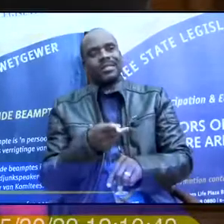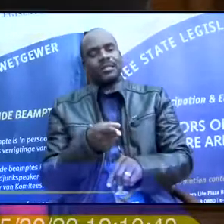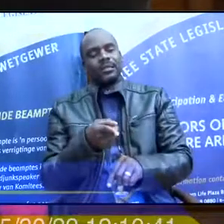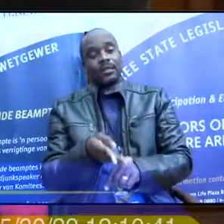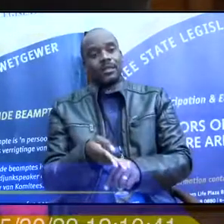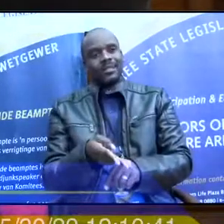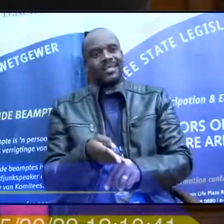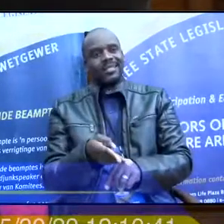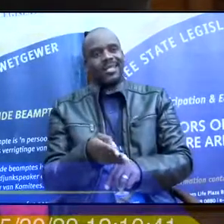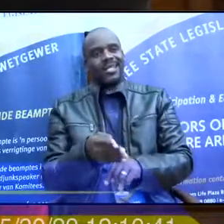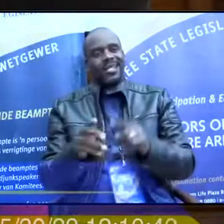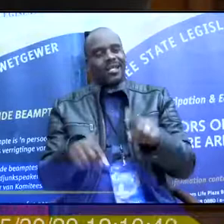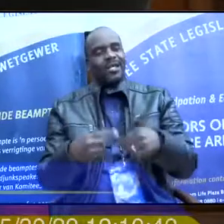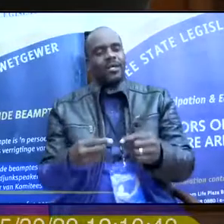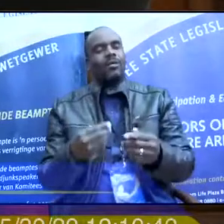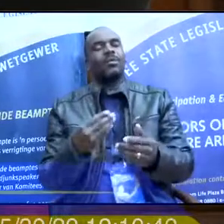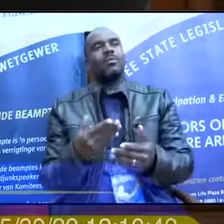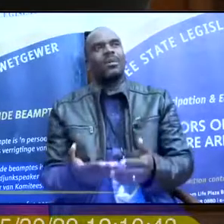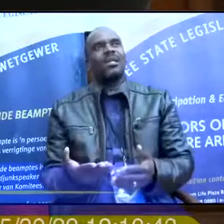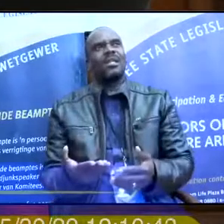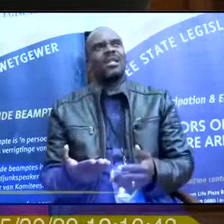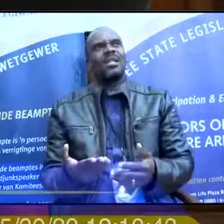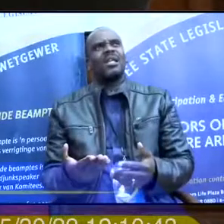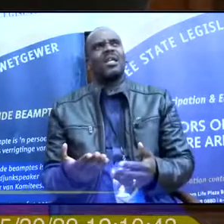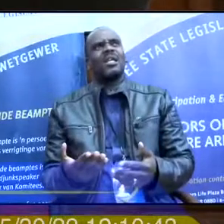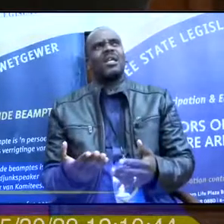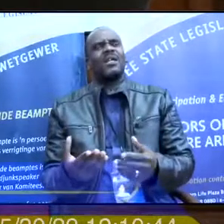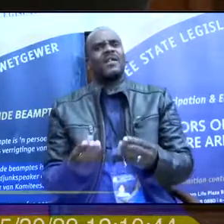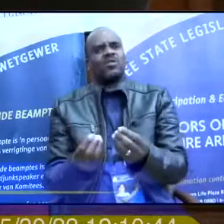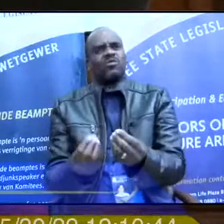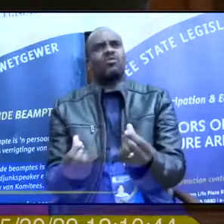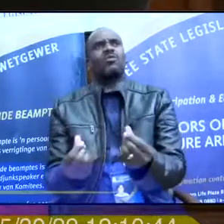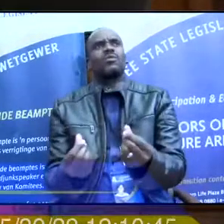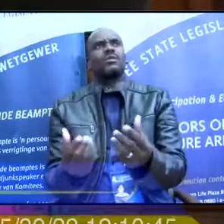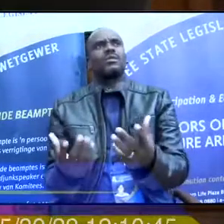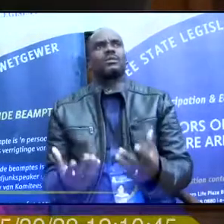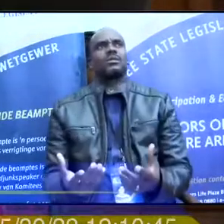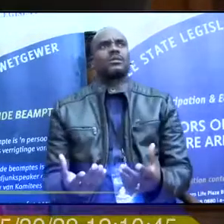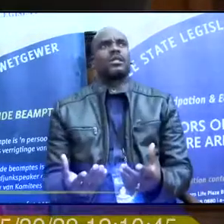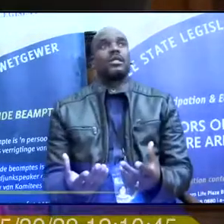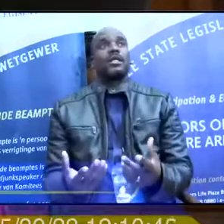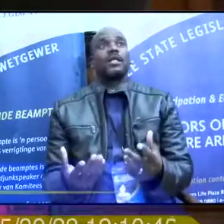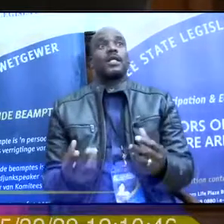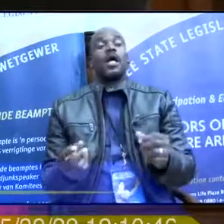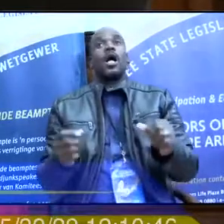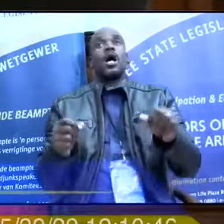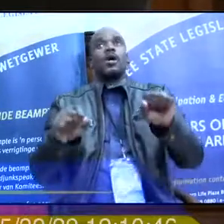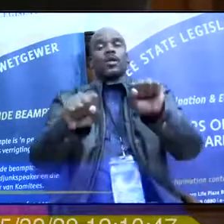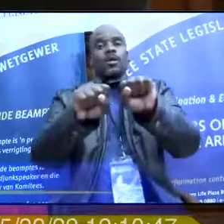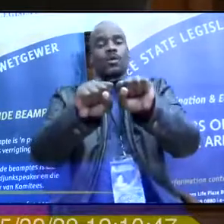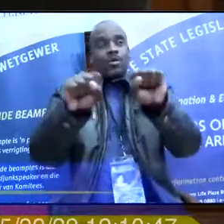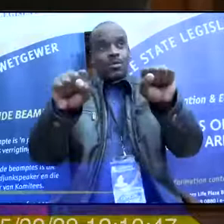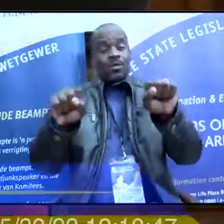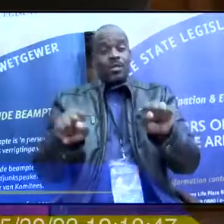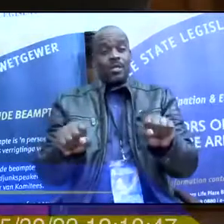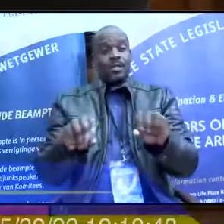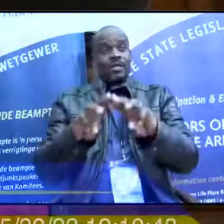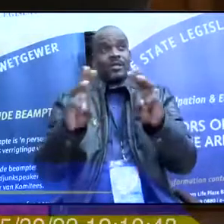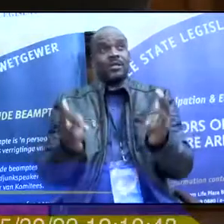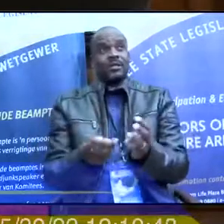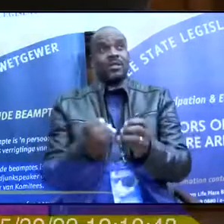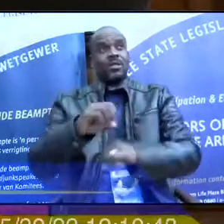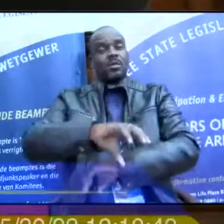solution people who are in the welfare system of the province and of the